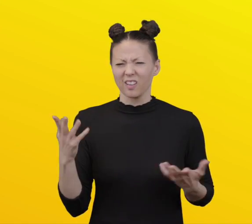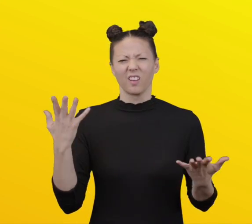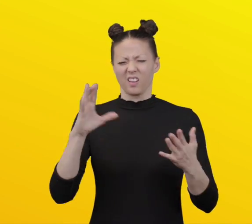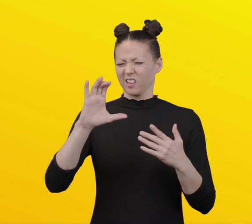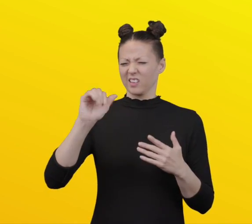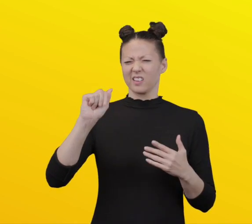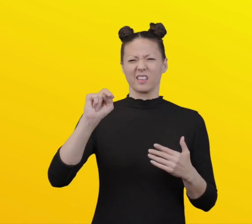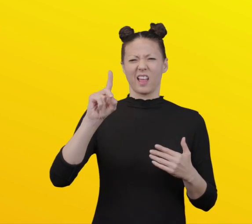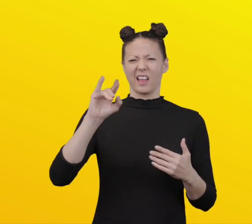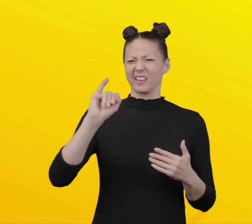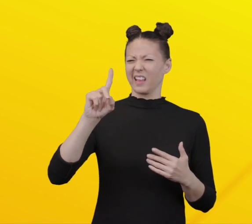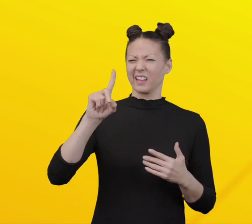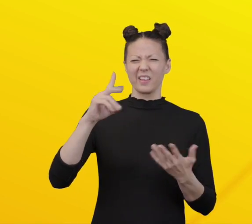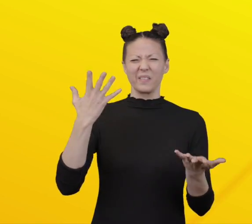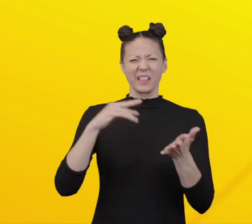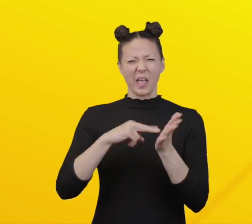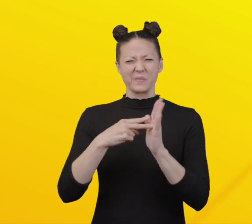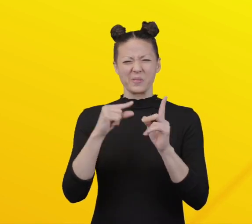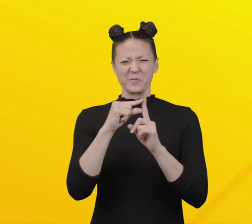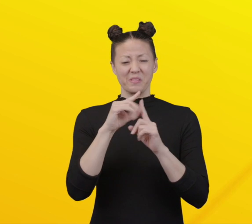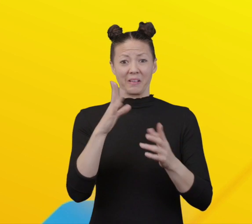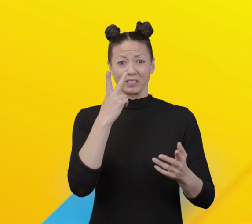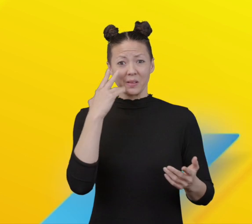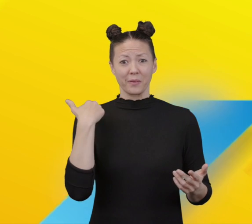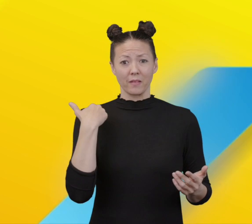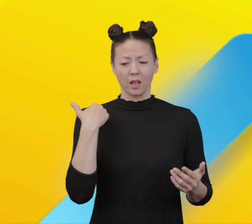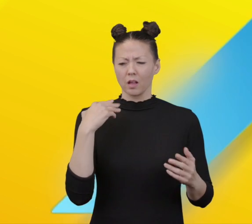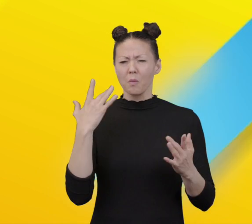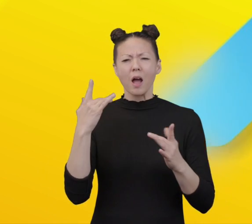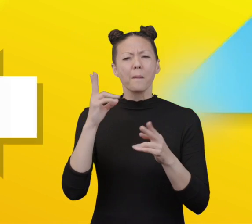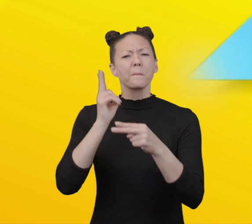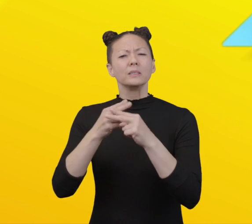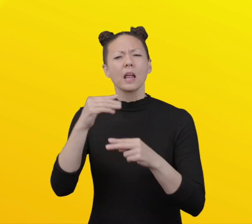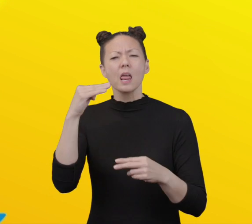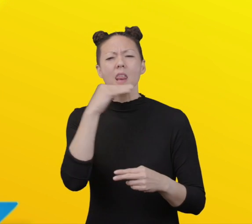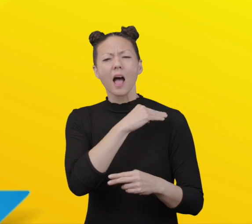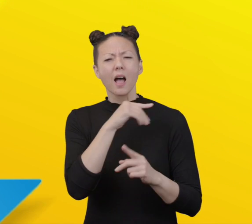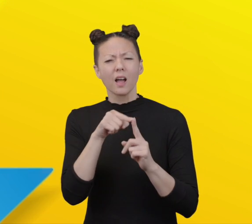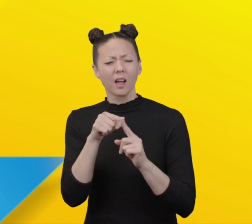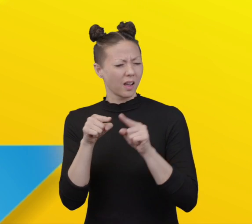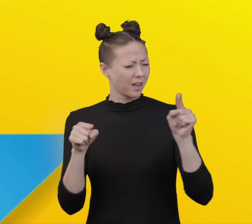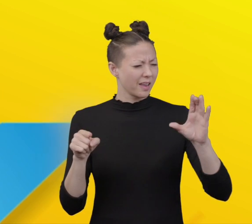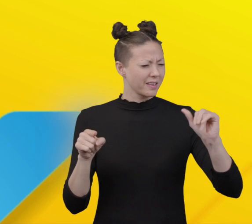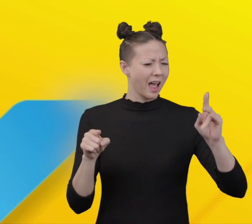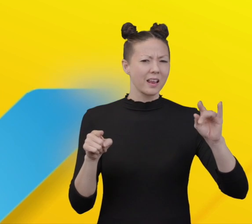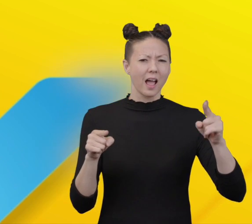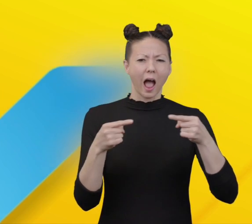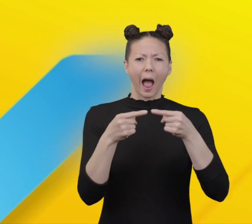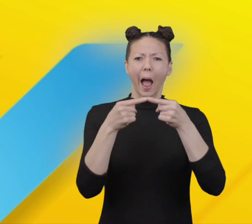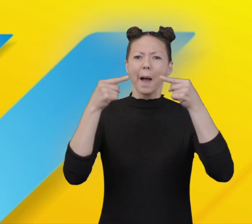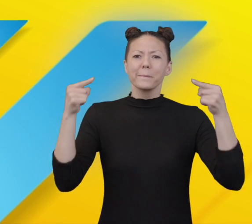think the word candid means if the word lied means the opposite of candid?